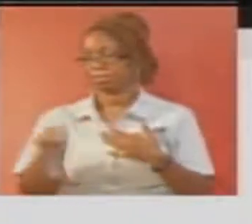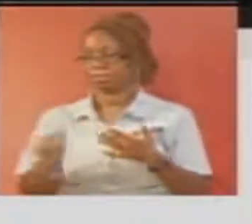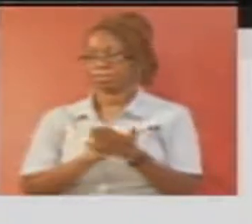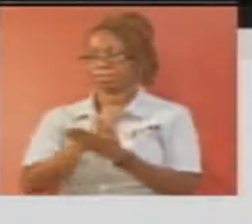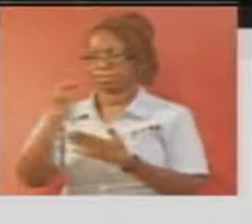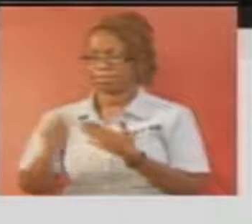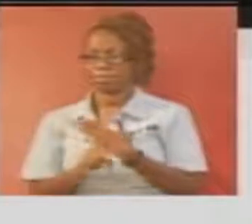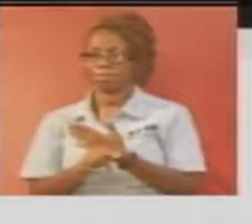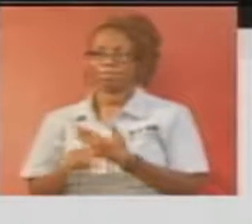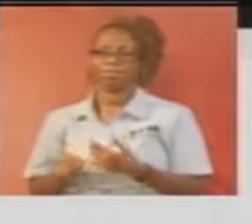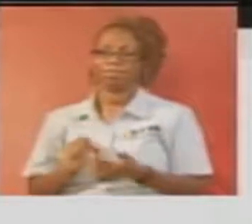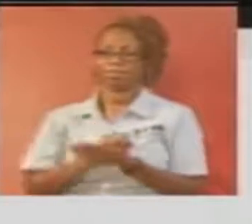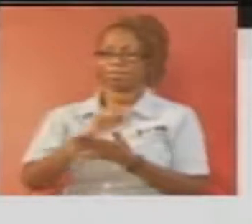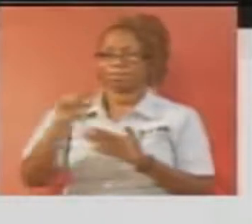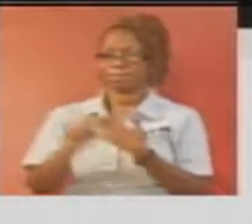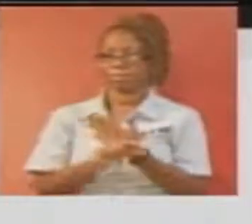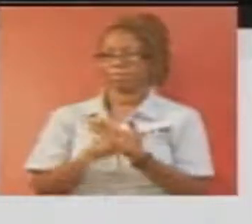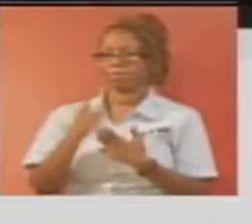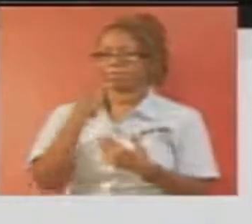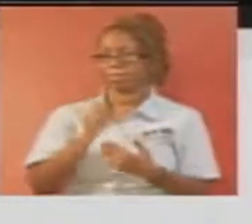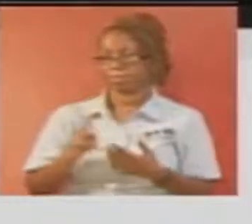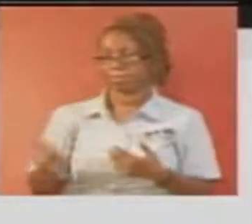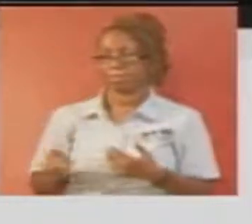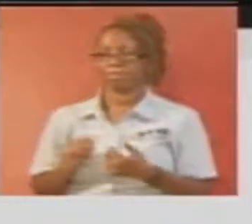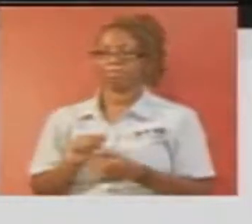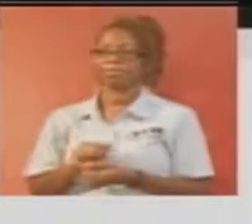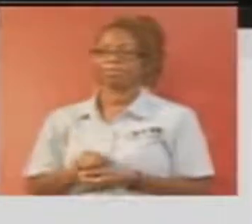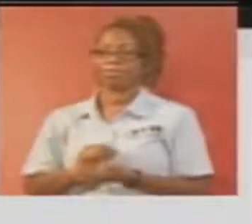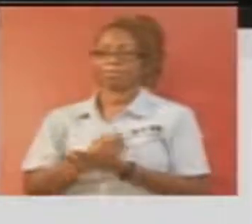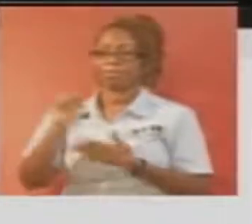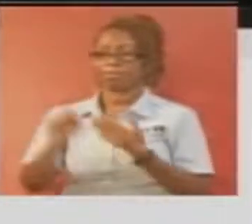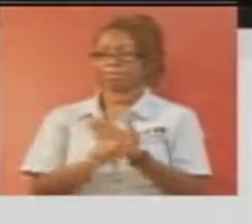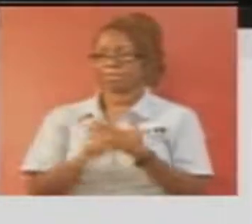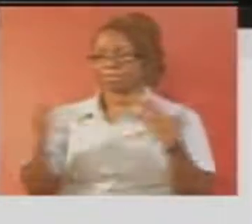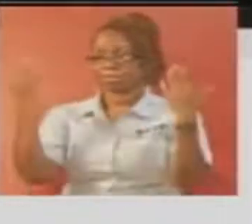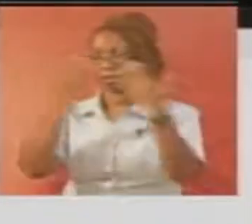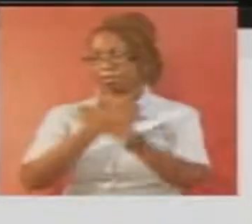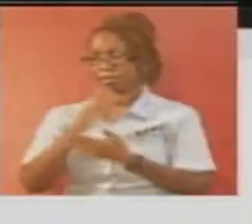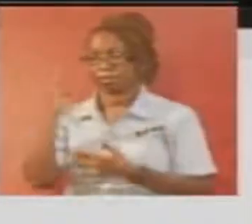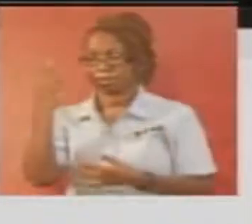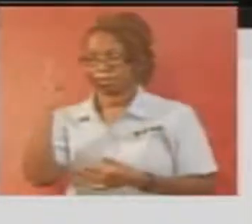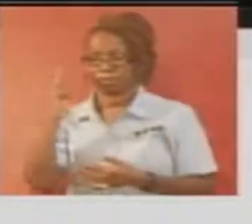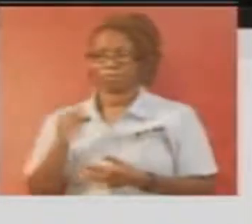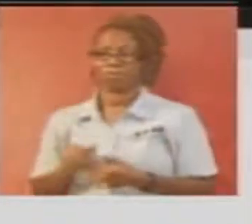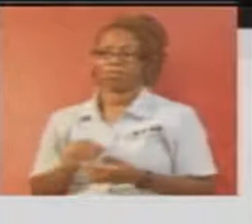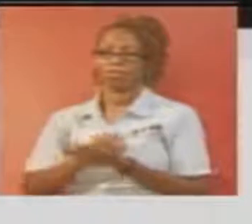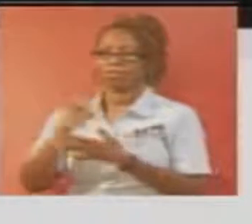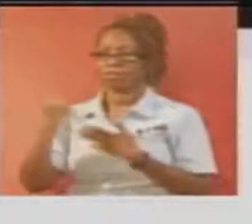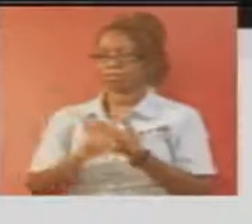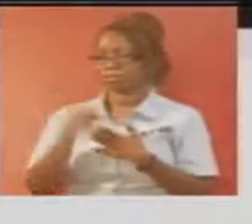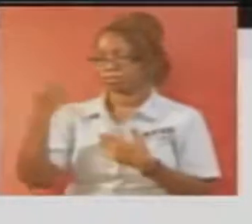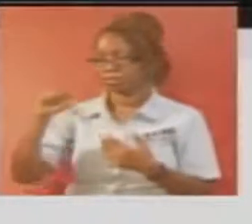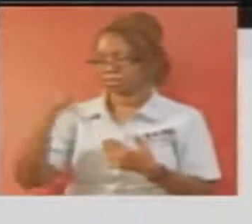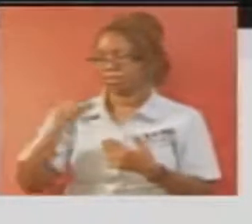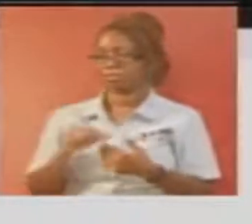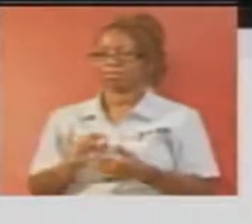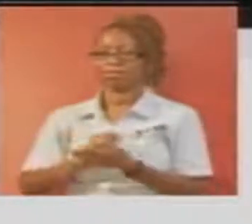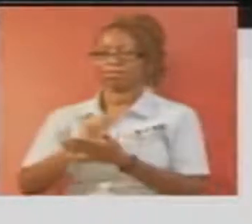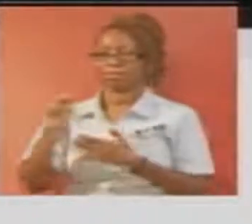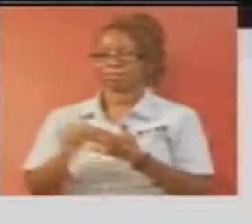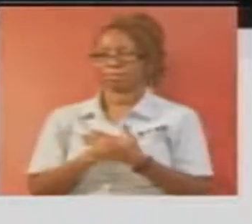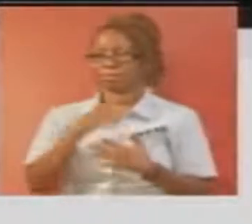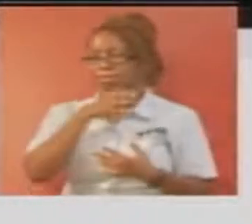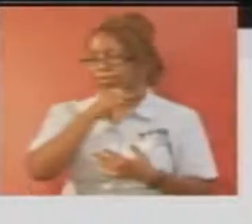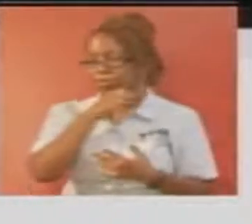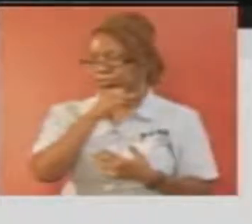in purple, the September in dark blue, October in green, November in orange,